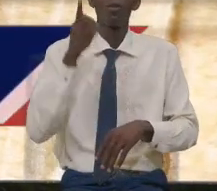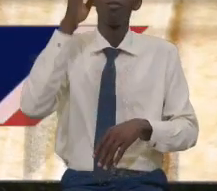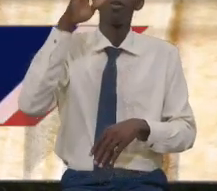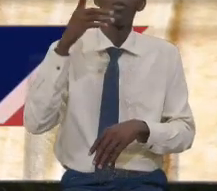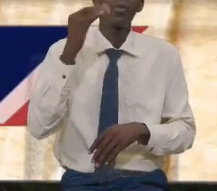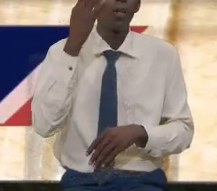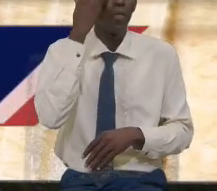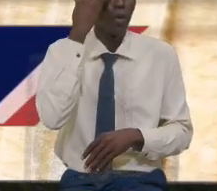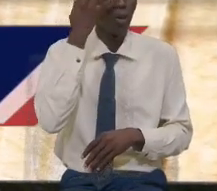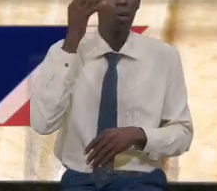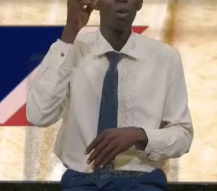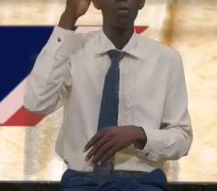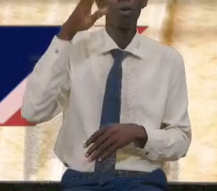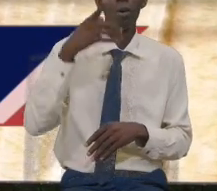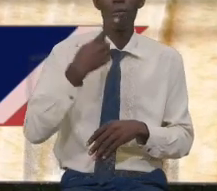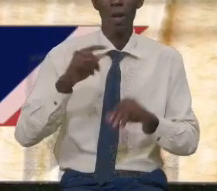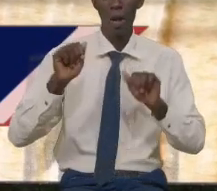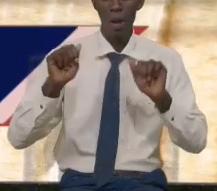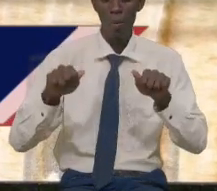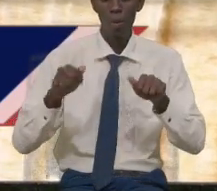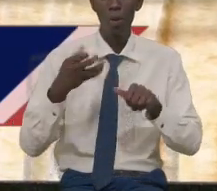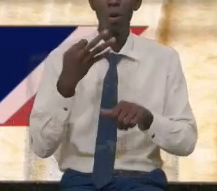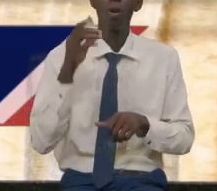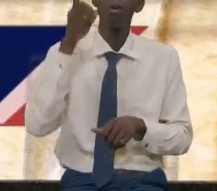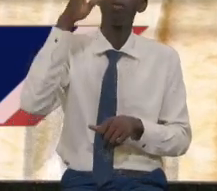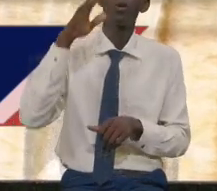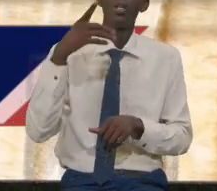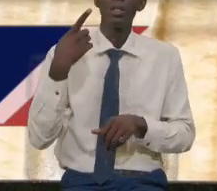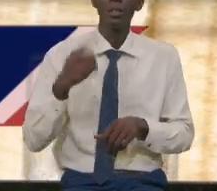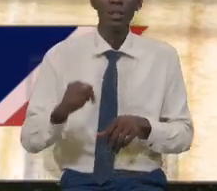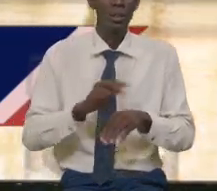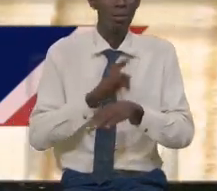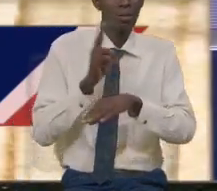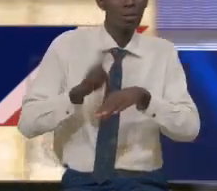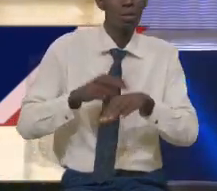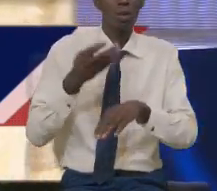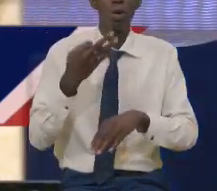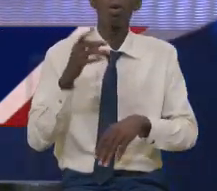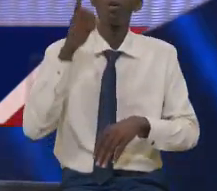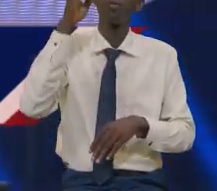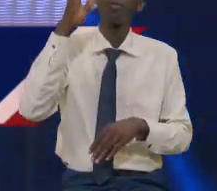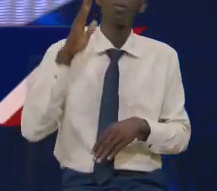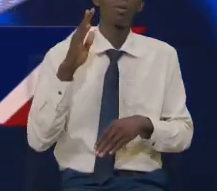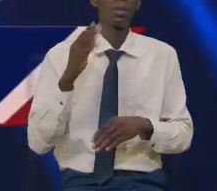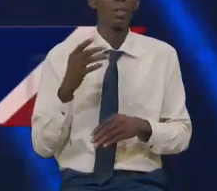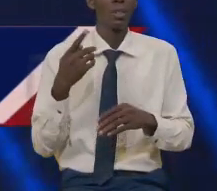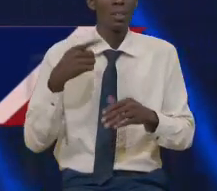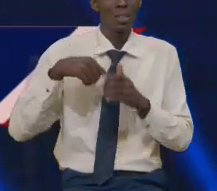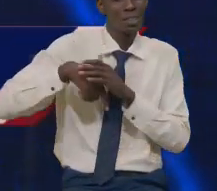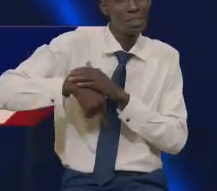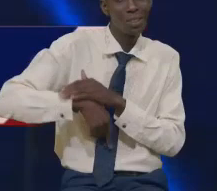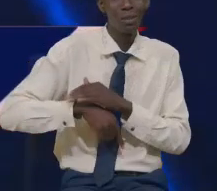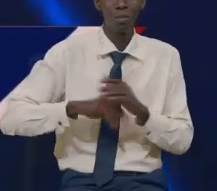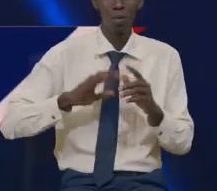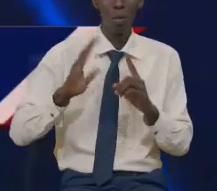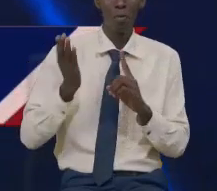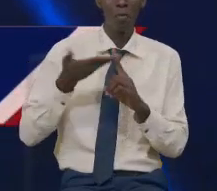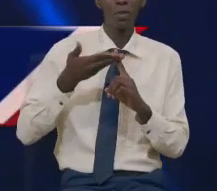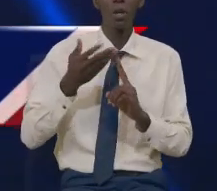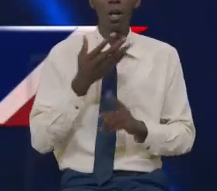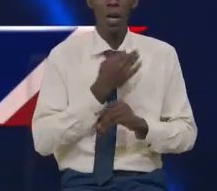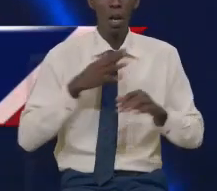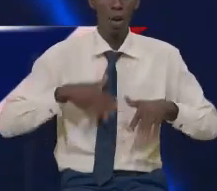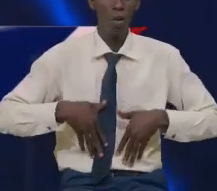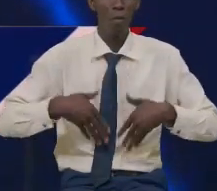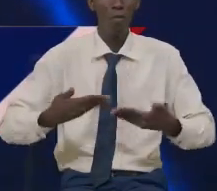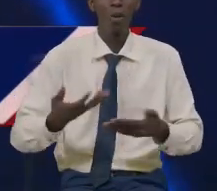of God, the ability of God, the attributes of God. Deep conviction and confession